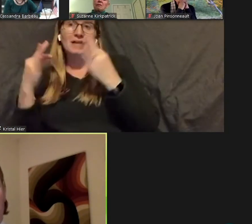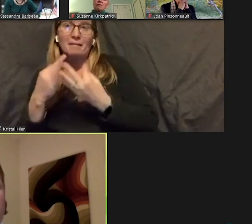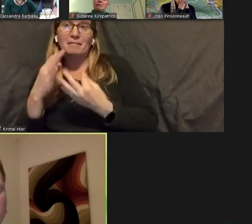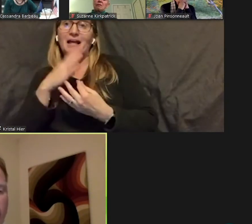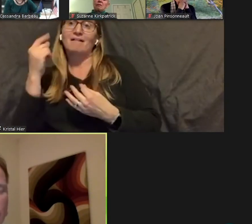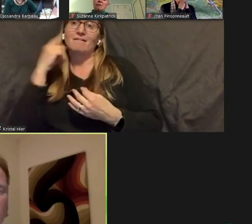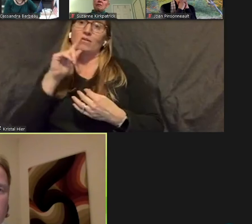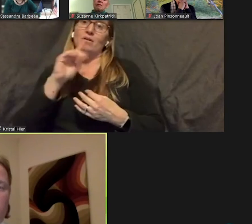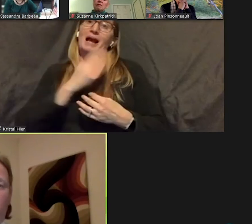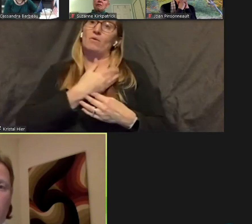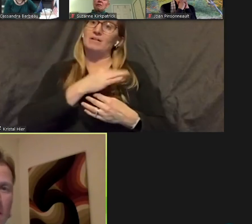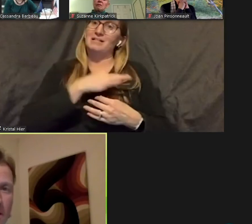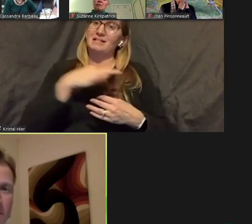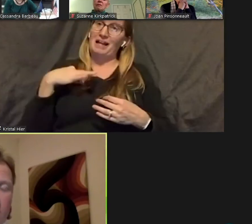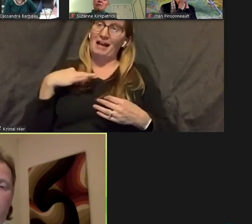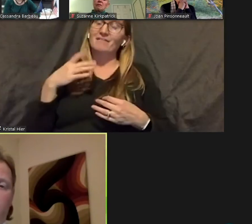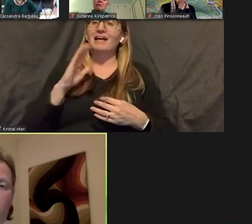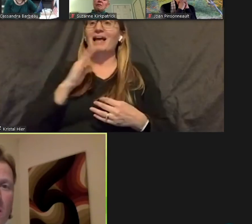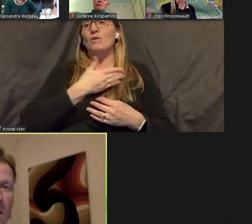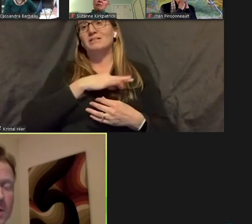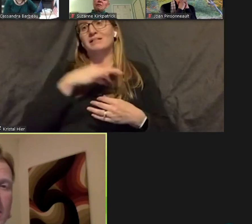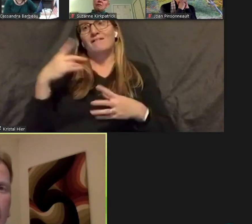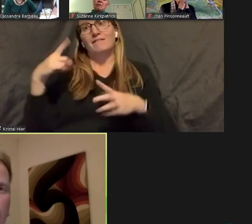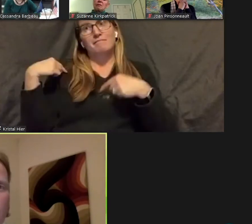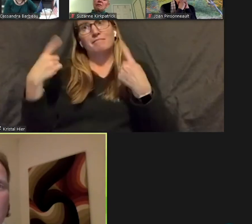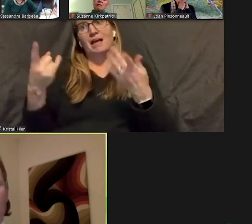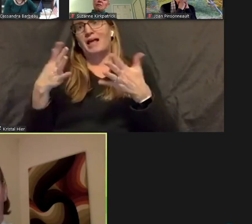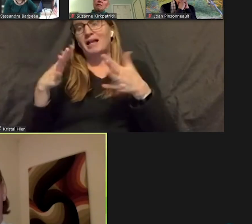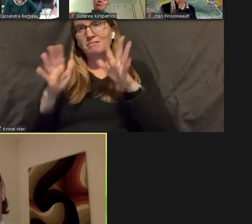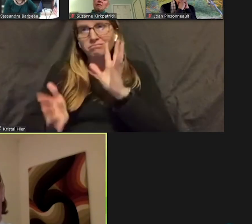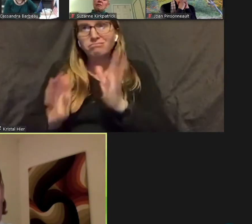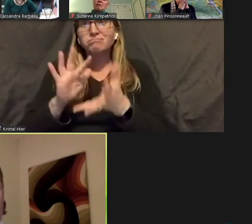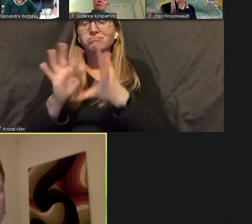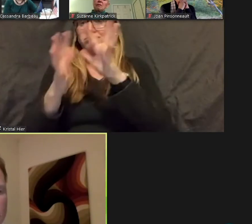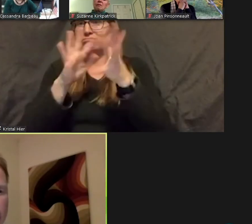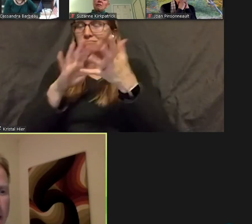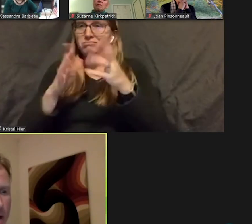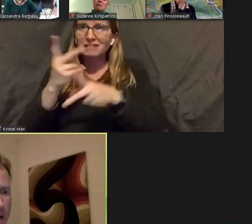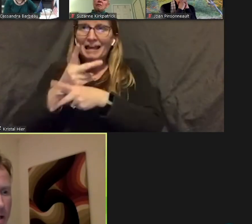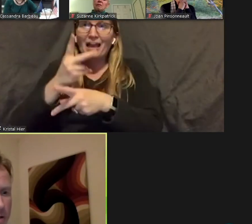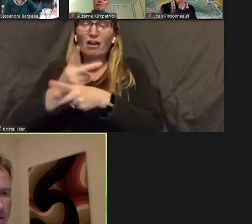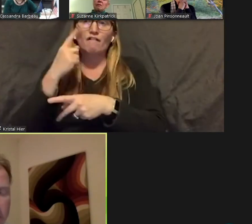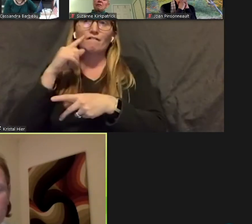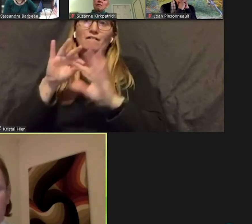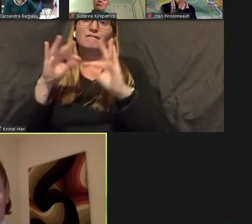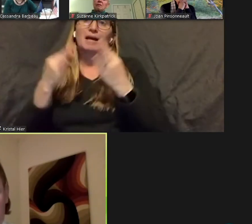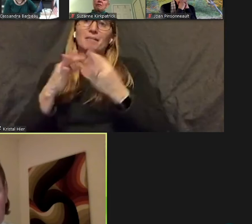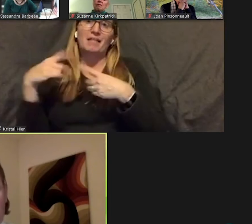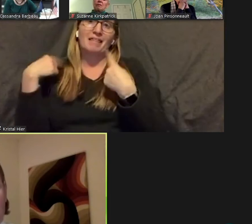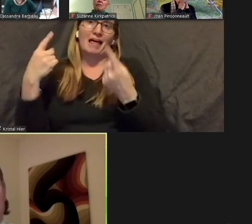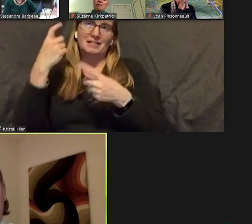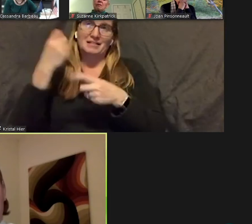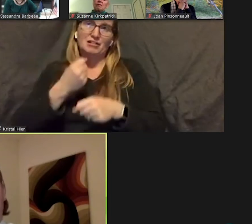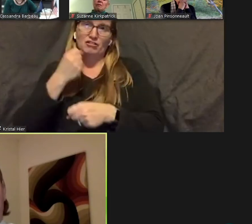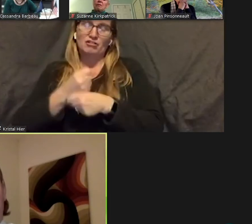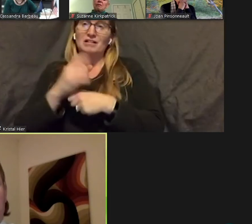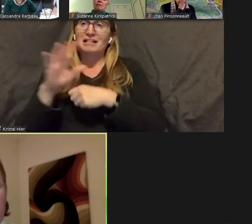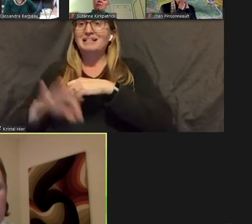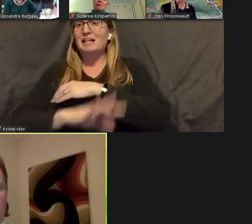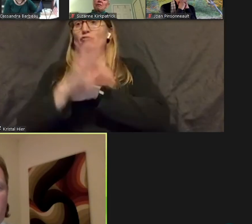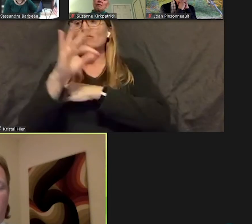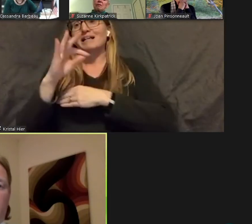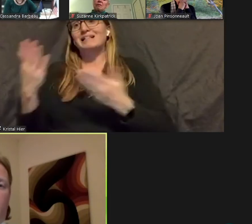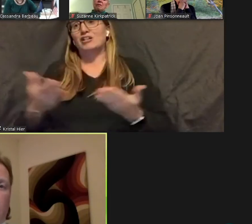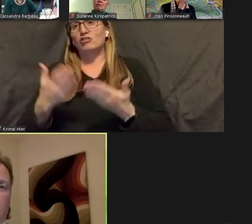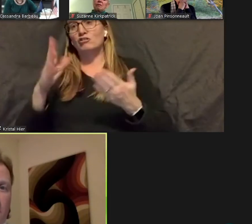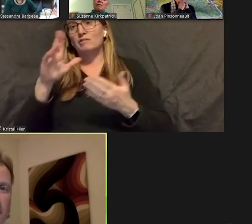staff that have provided extraordinary levels of support, coverage, and care over the last 12 months. Sunrise, once again, comes to the town of Bennington